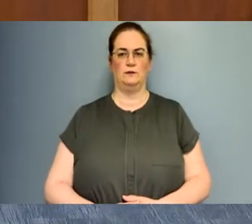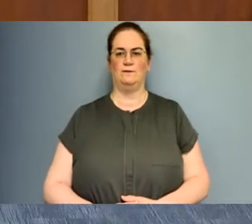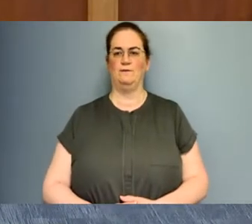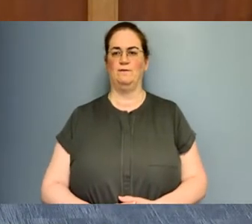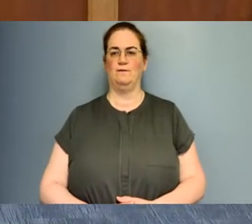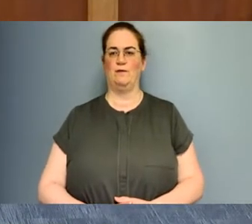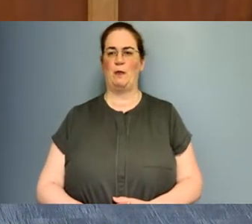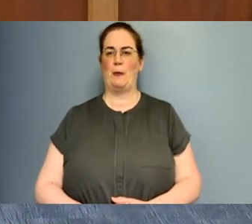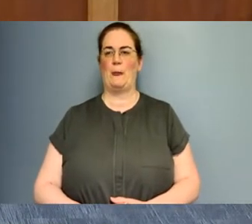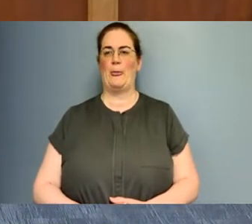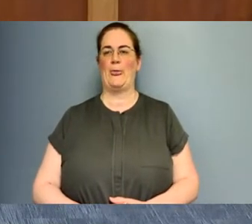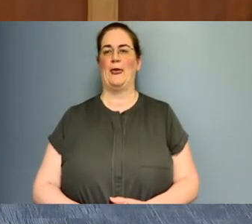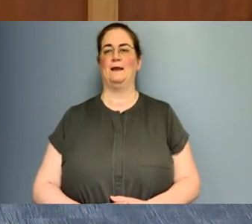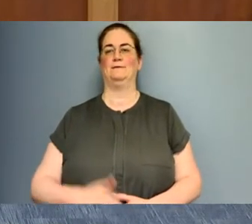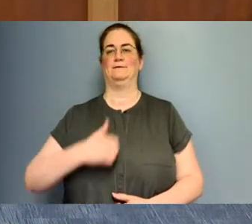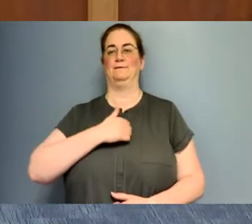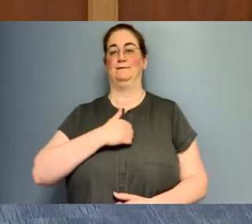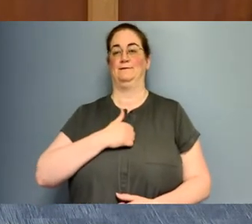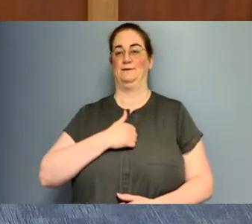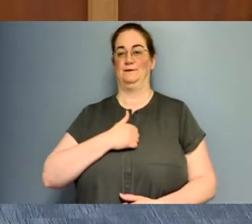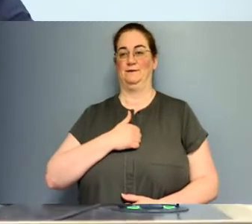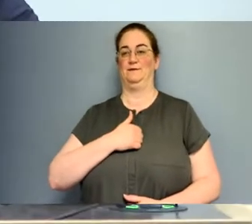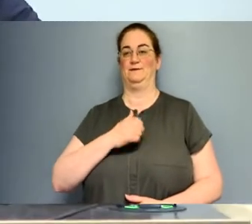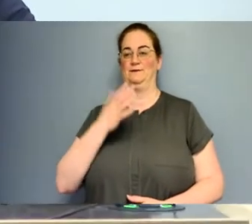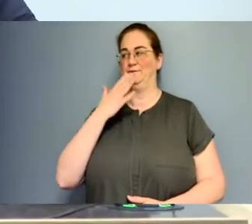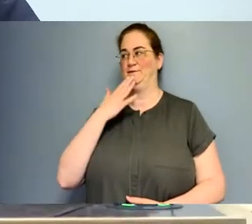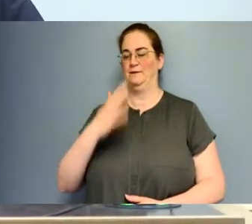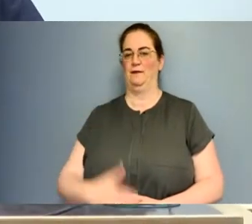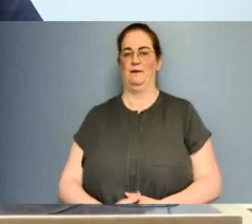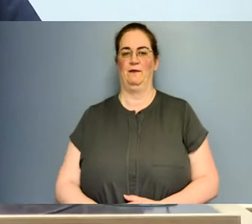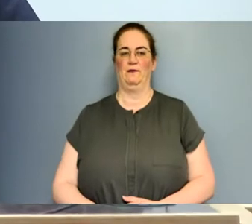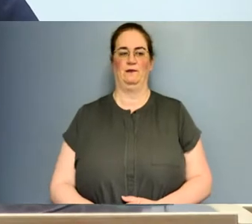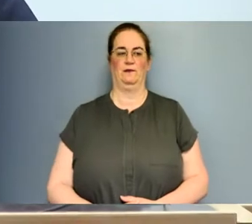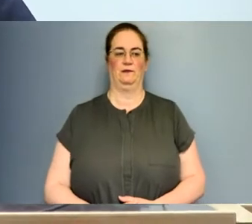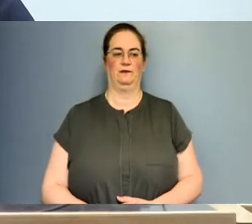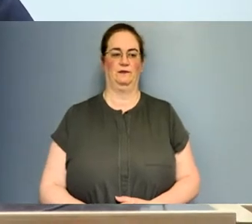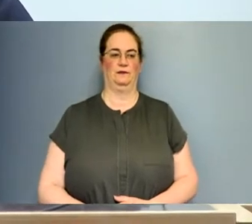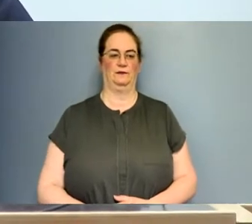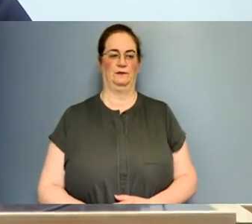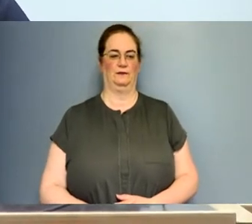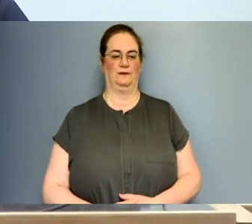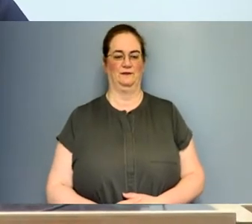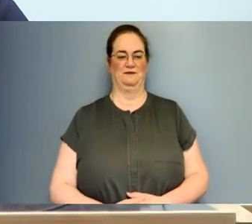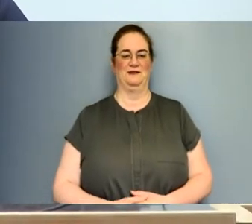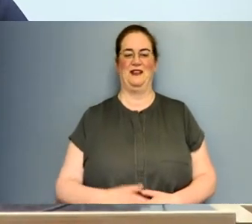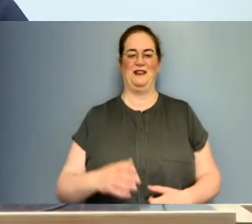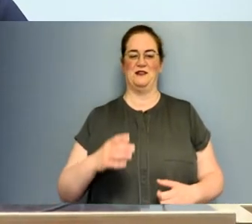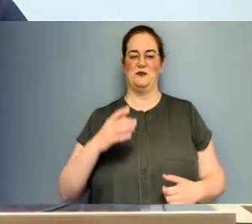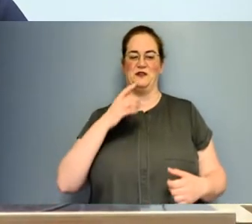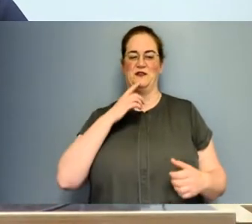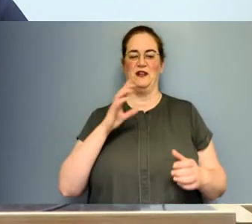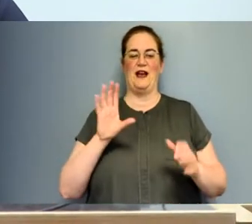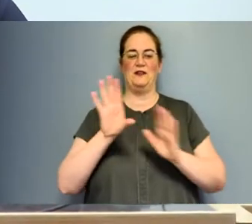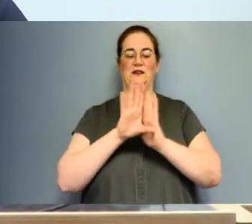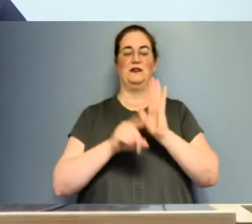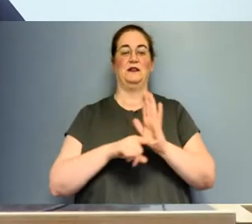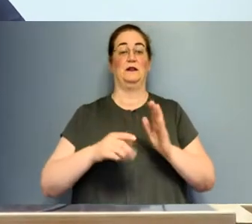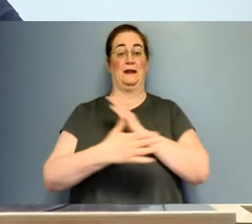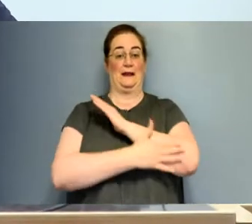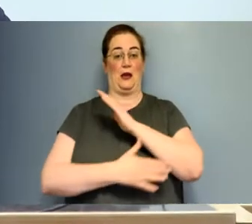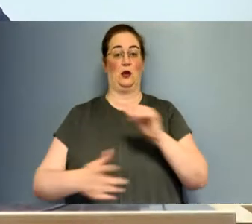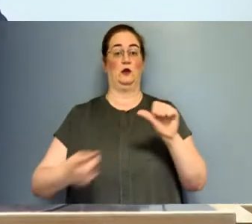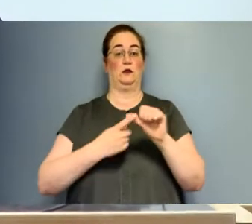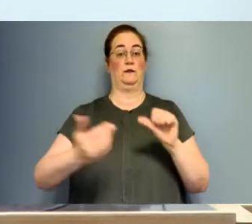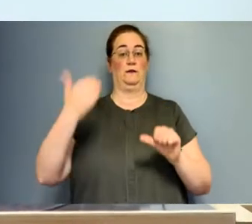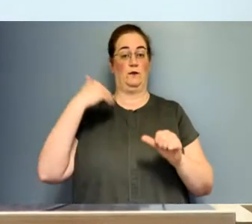on? Mic's off. Oh, I'm sorry. Well, thank you. So by way of background, the county, when it was first